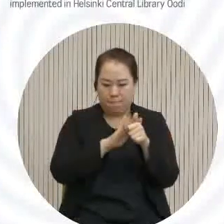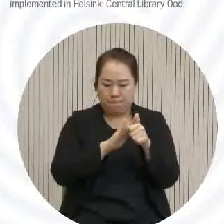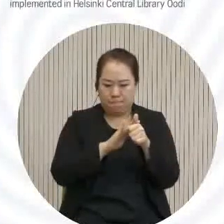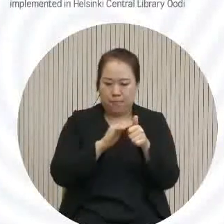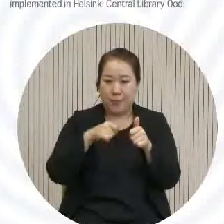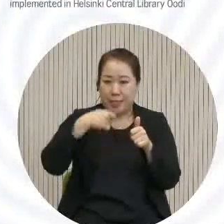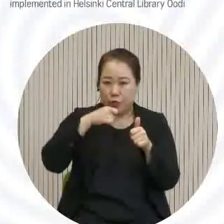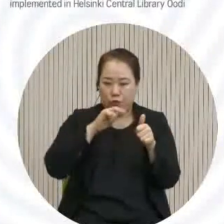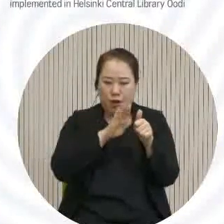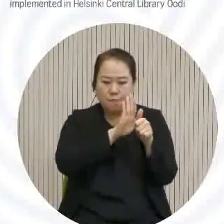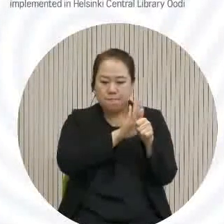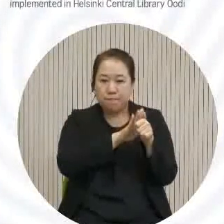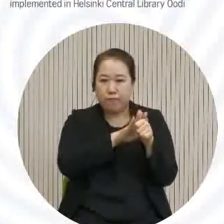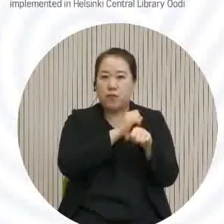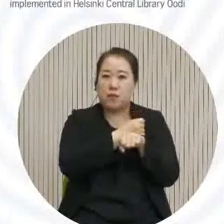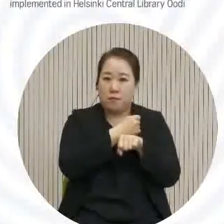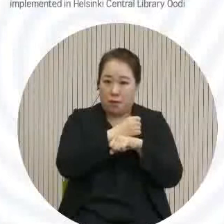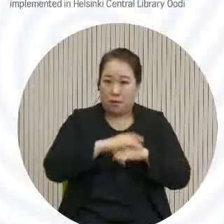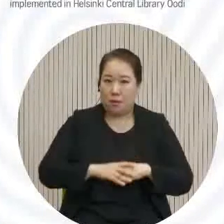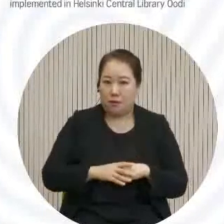application should be making sounds.